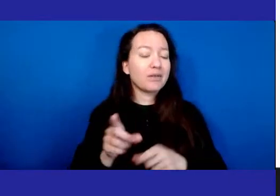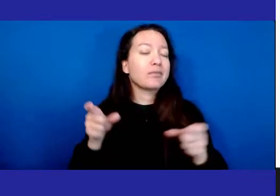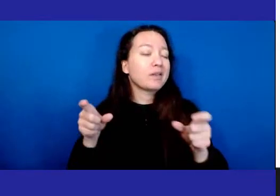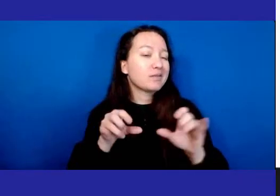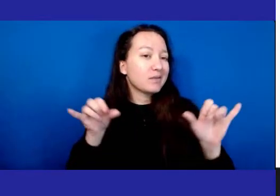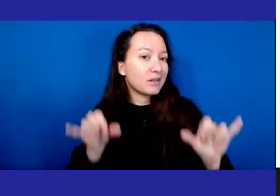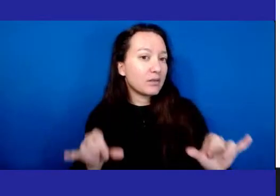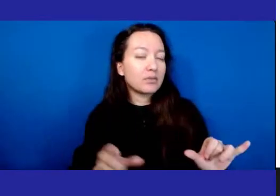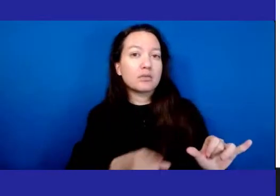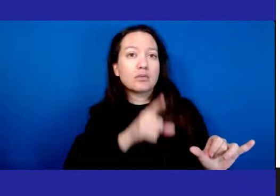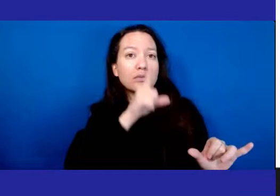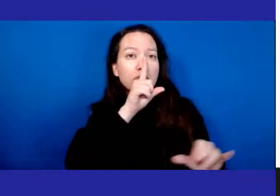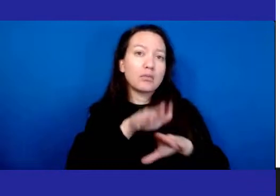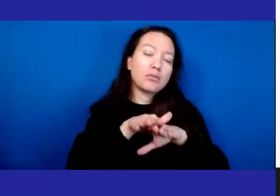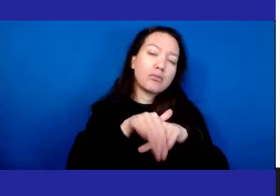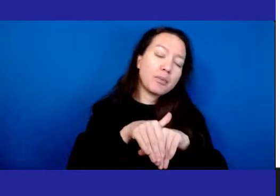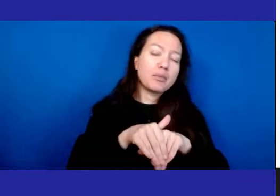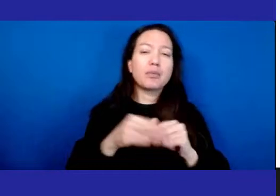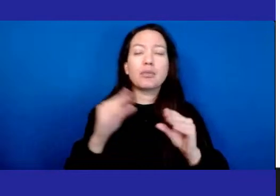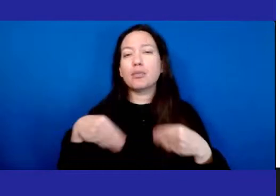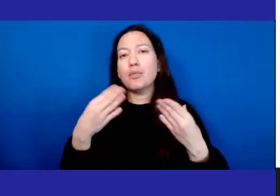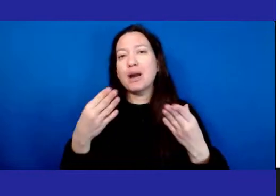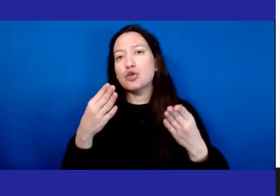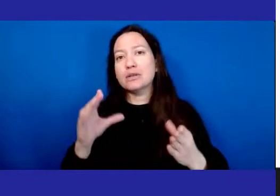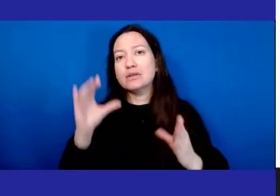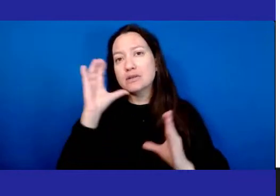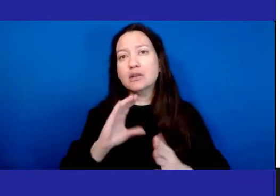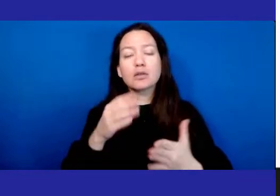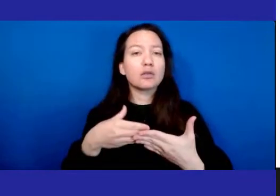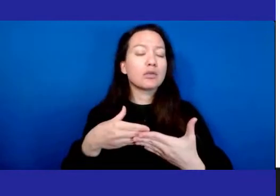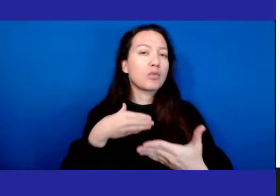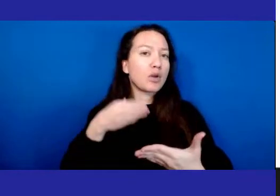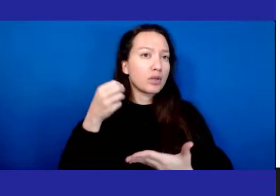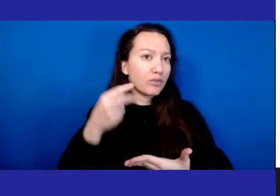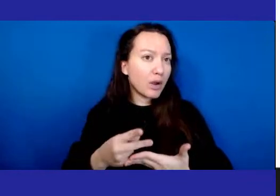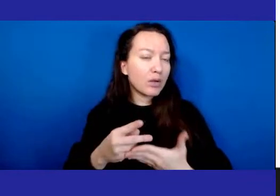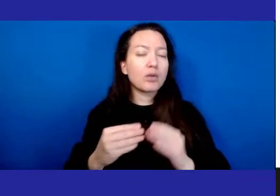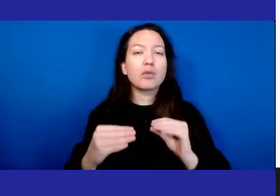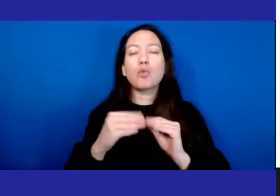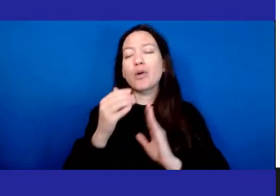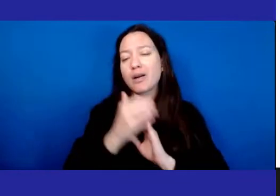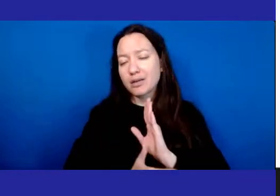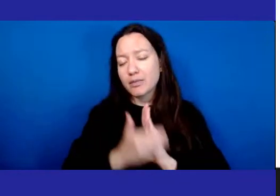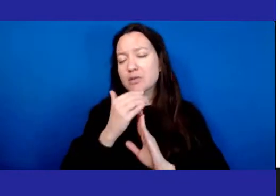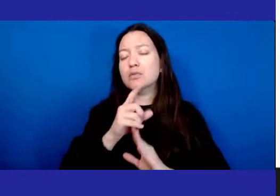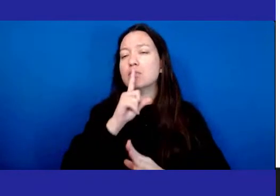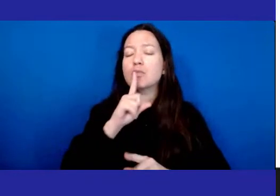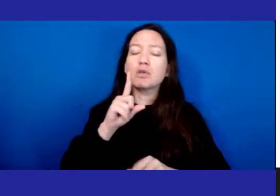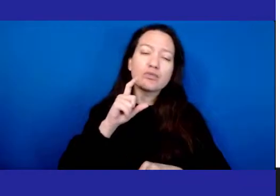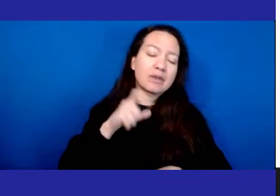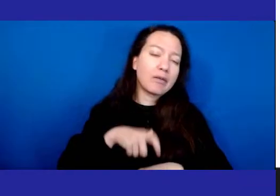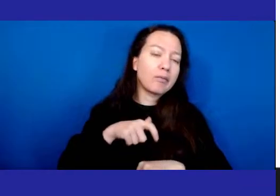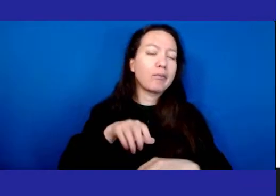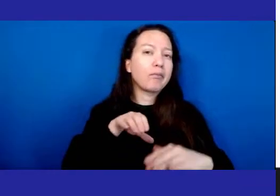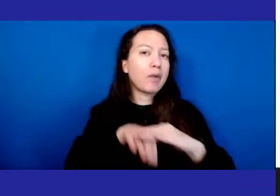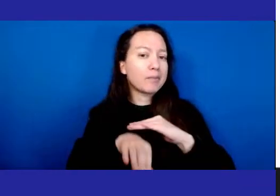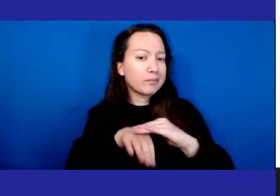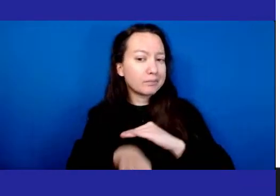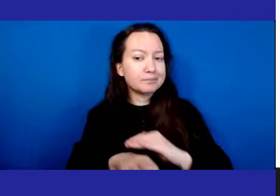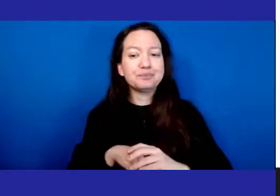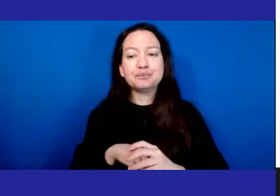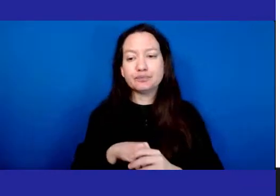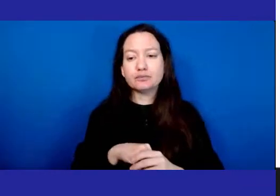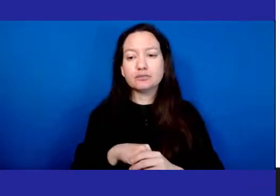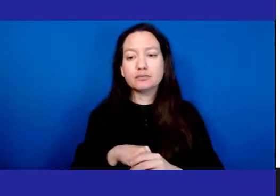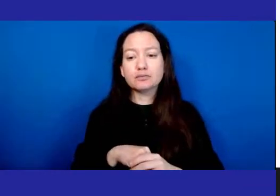that didn't impede providers from seeking prior authorizations, more automation, more real-time access to that information. This